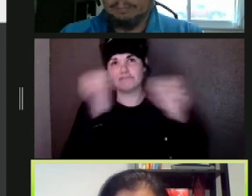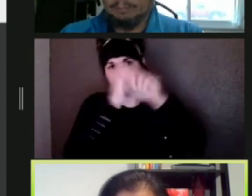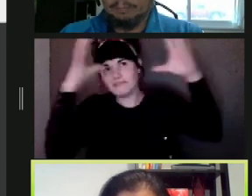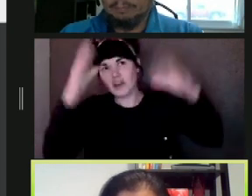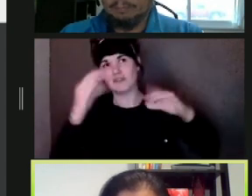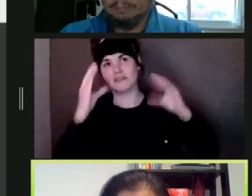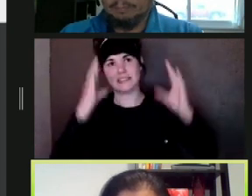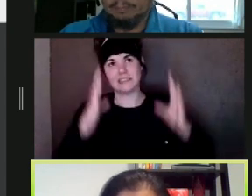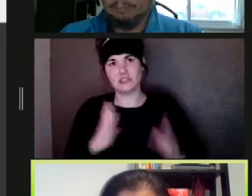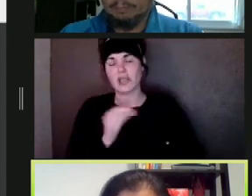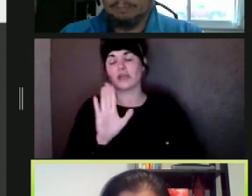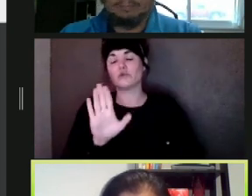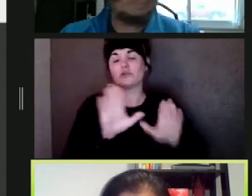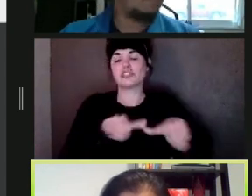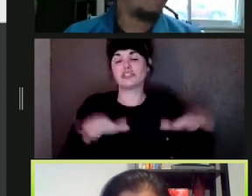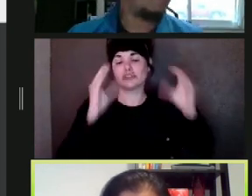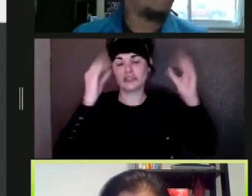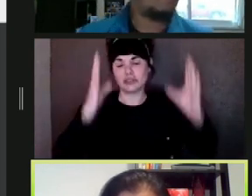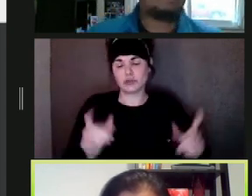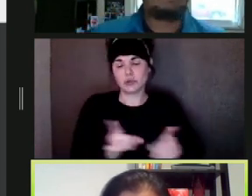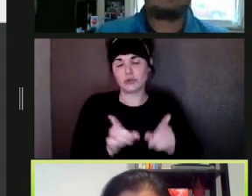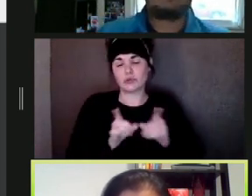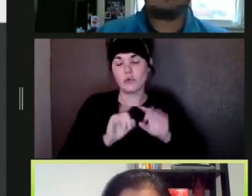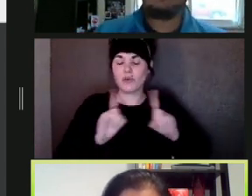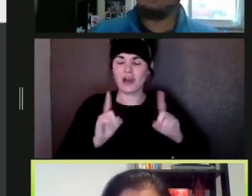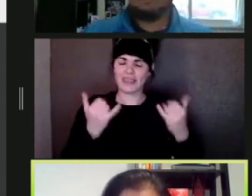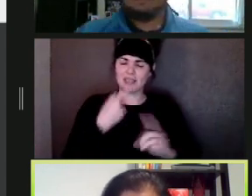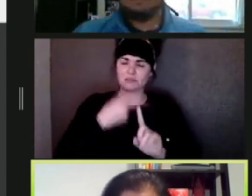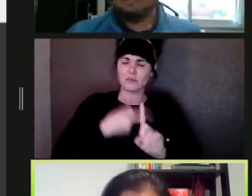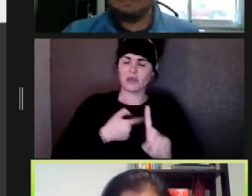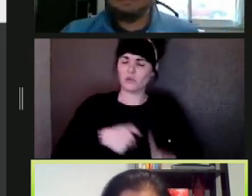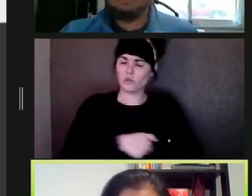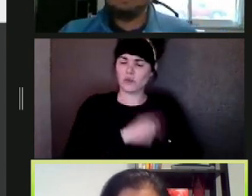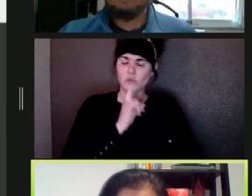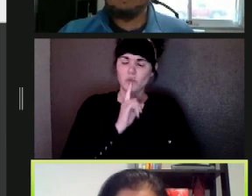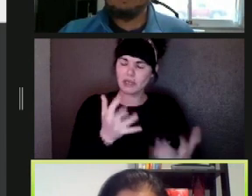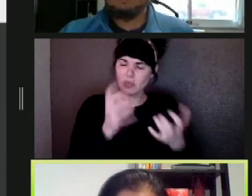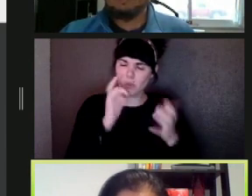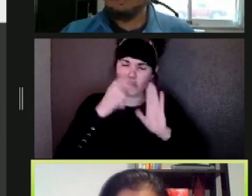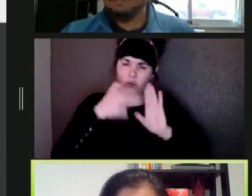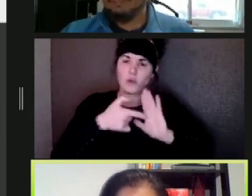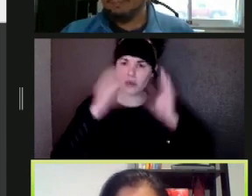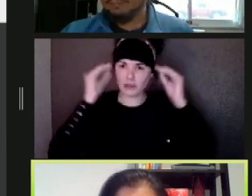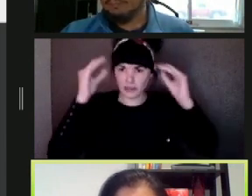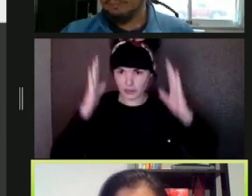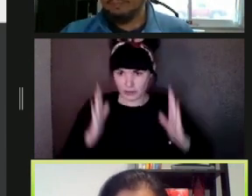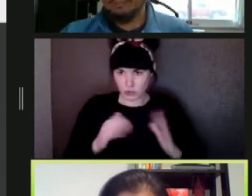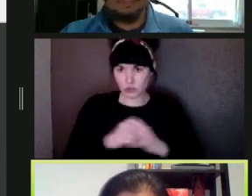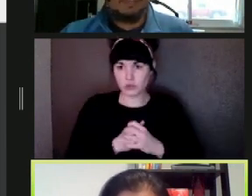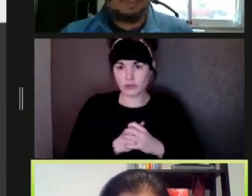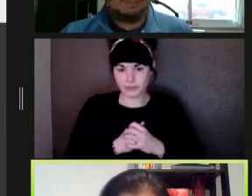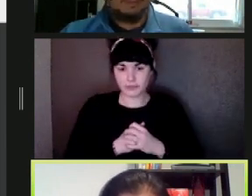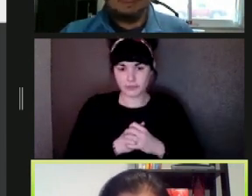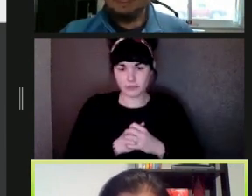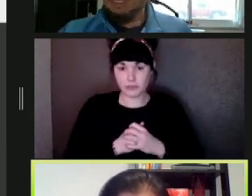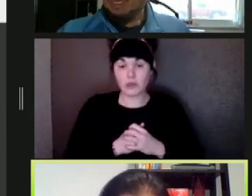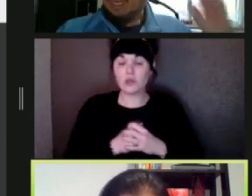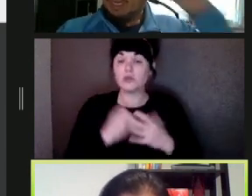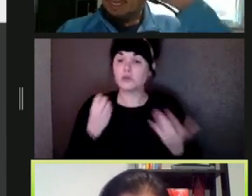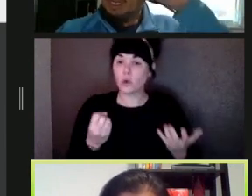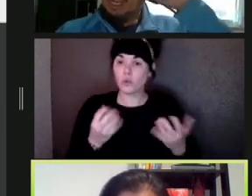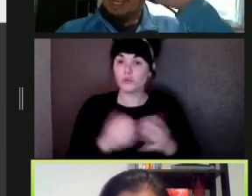but this month we really want to take time as a coalition to recognize teachers. And so to that end, we invite you to submit a